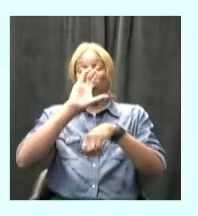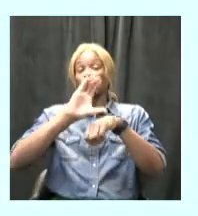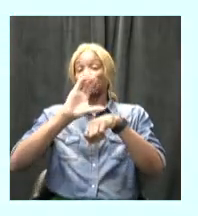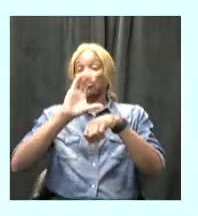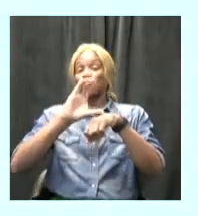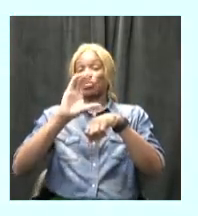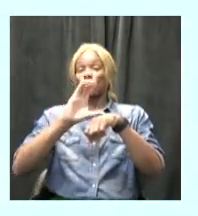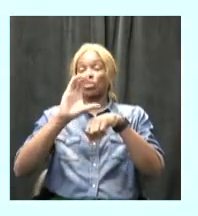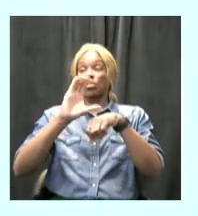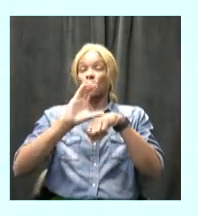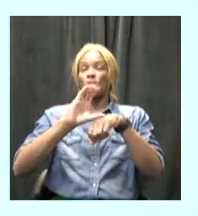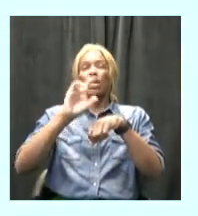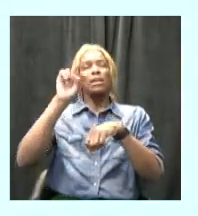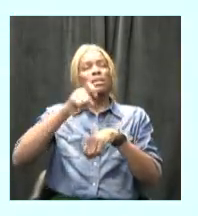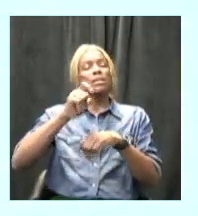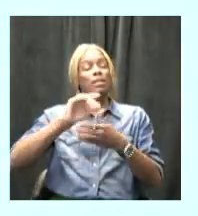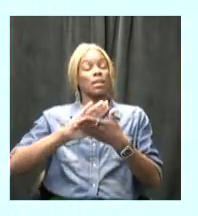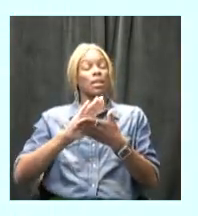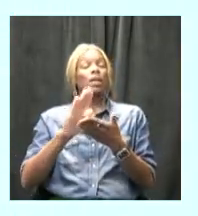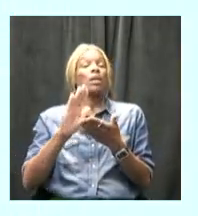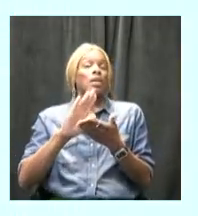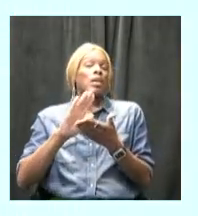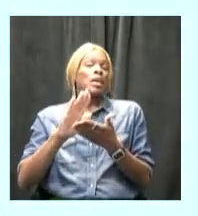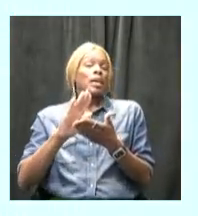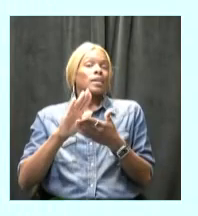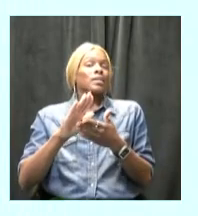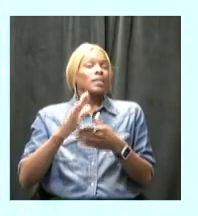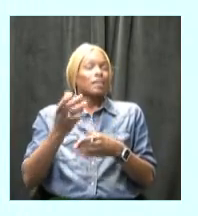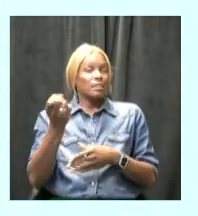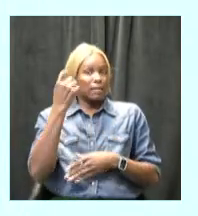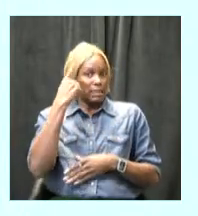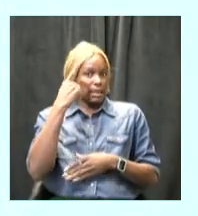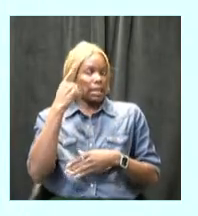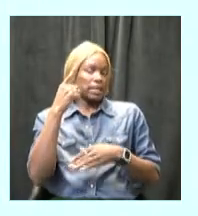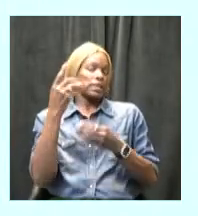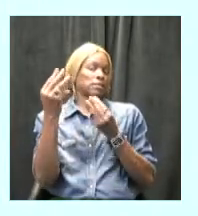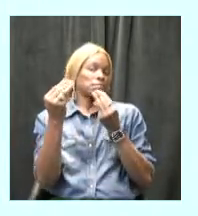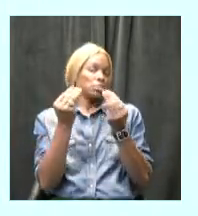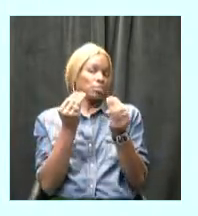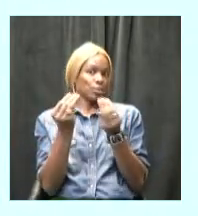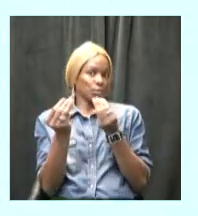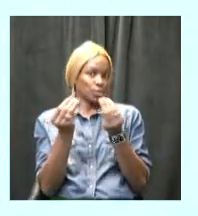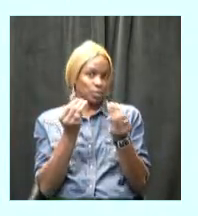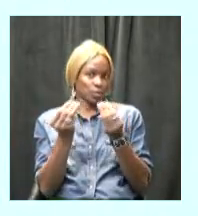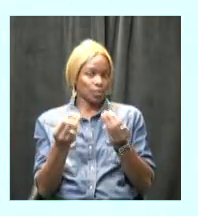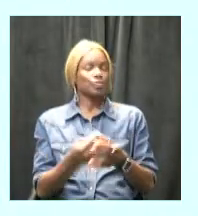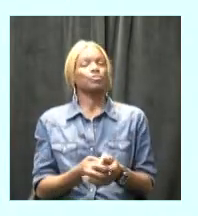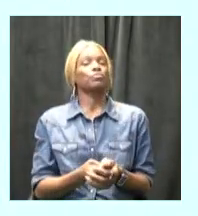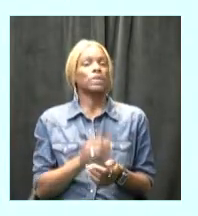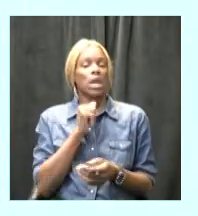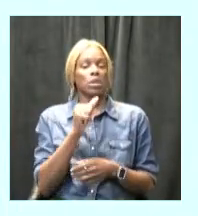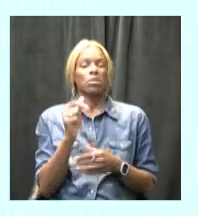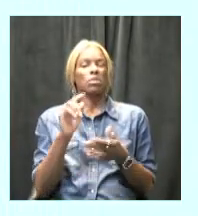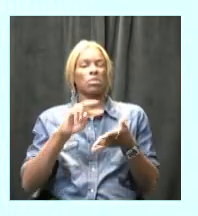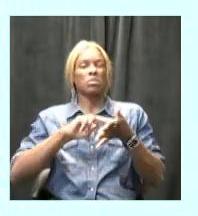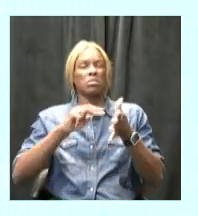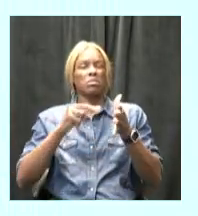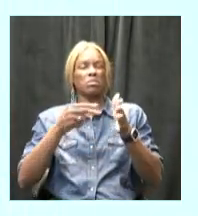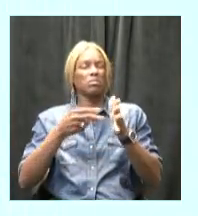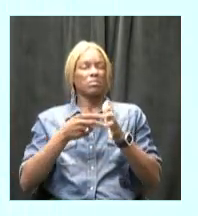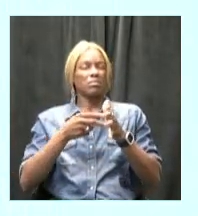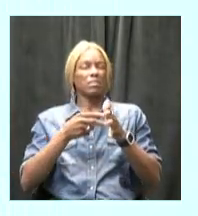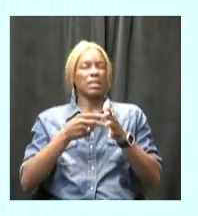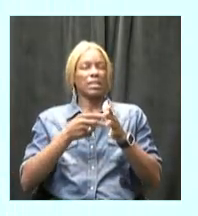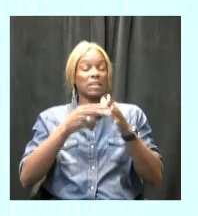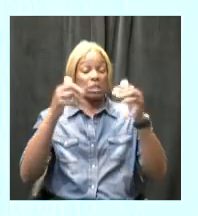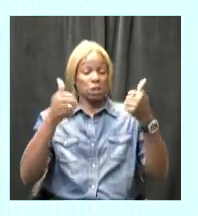God ought to be who God has called it to be. It does not mean that it eliminates the challenges, but